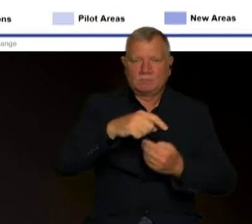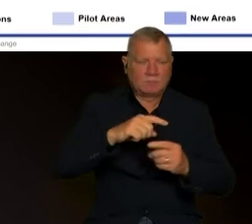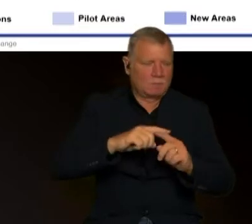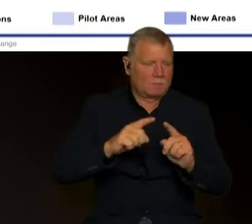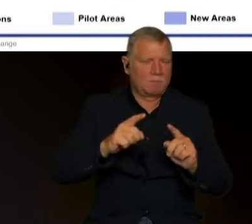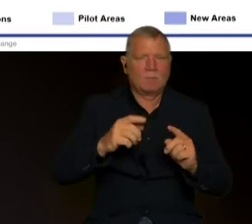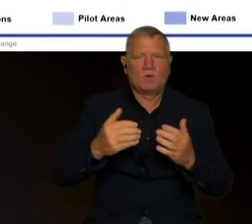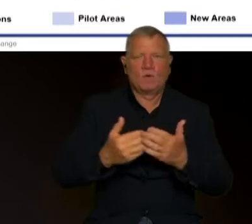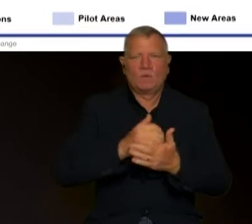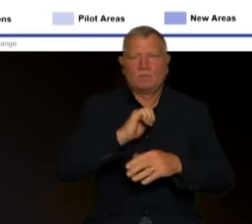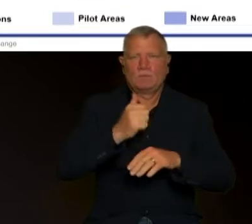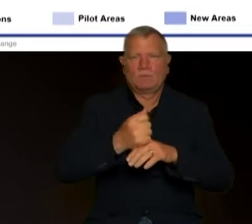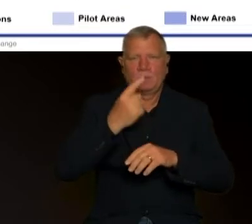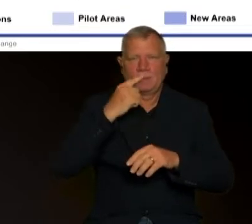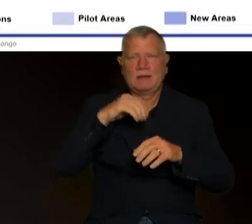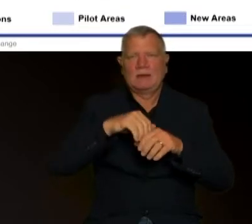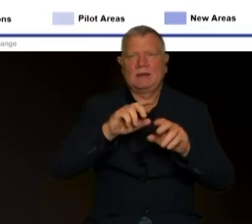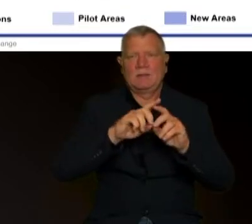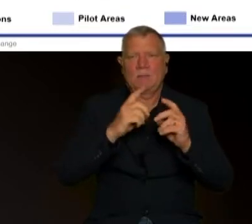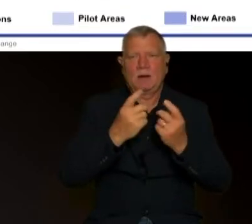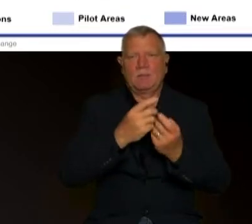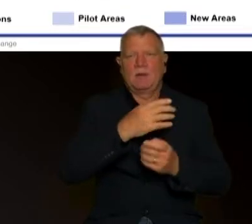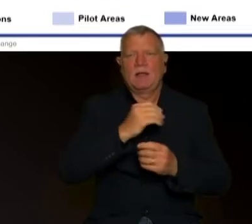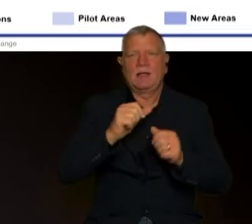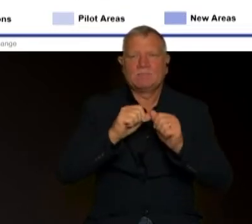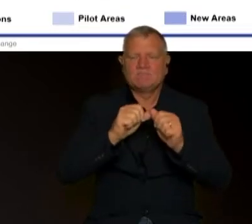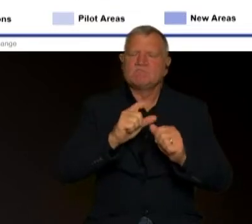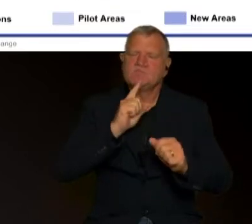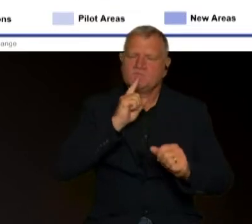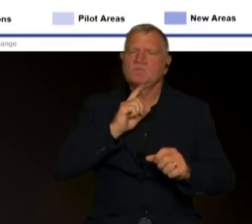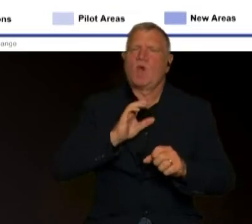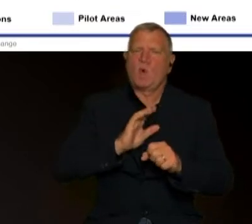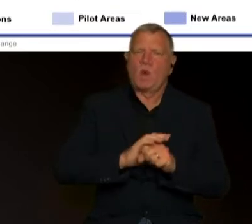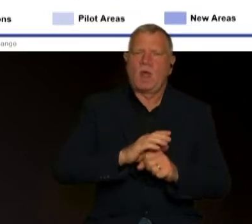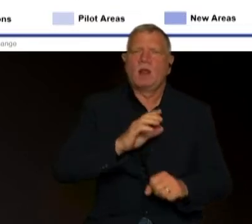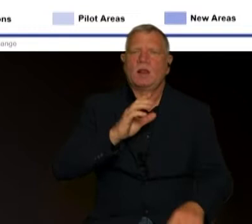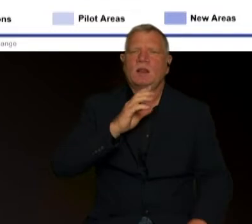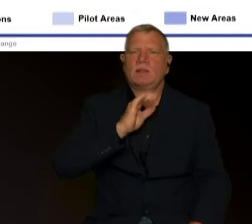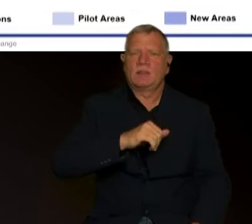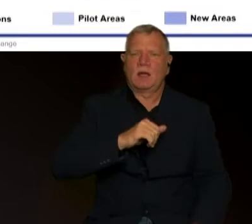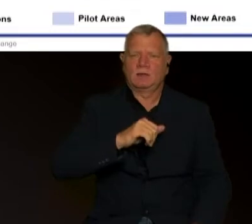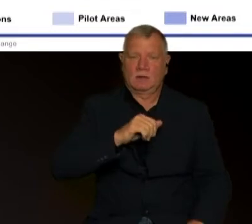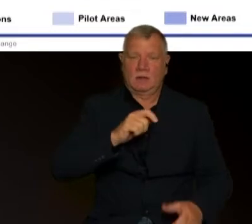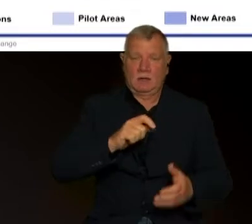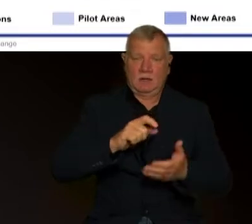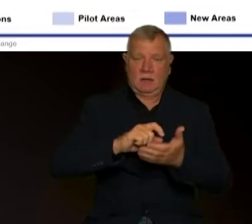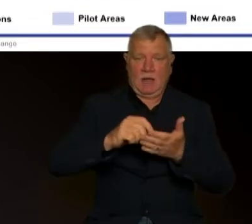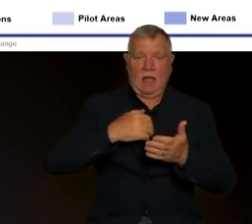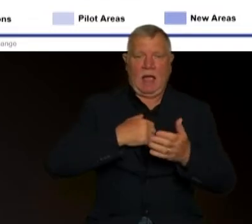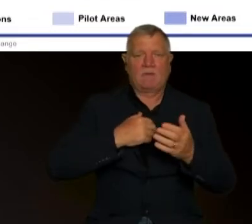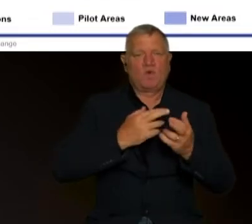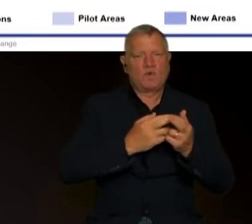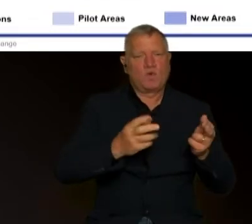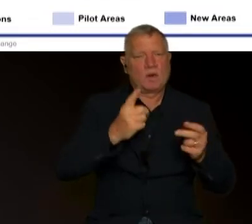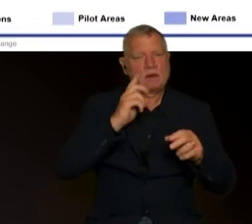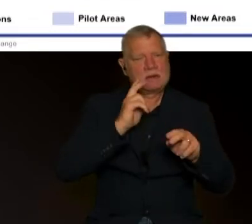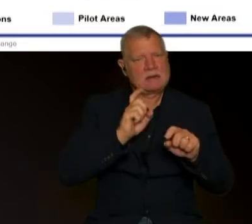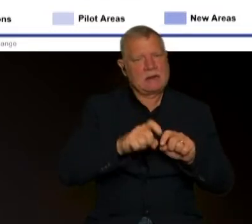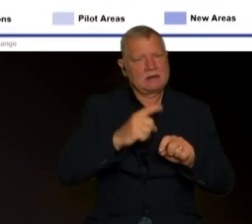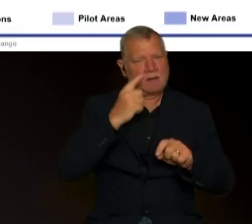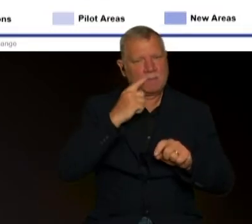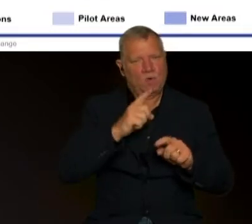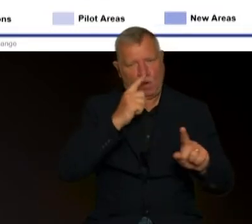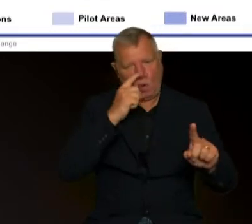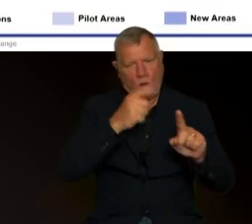just reorganize, but to identify new positions to bring the department up to date and make sure the Secretary would have the resources he needs